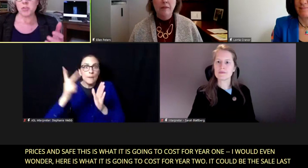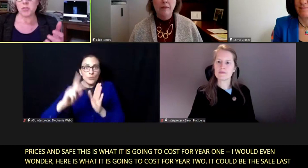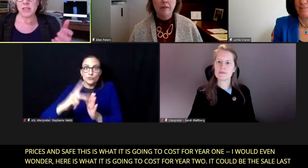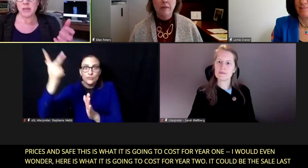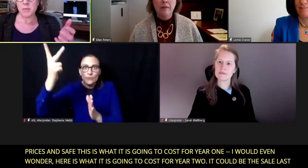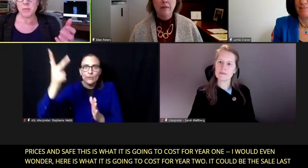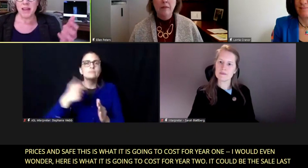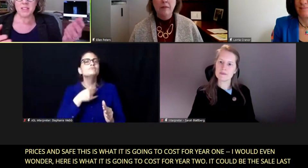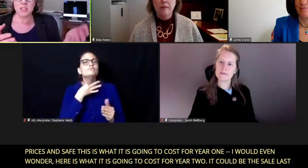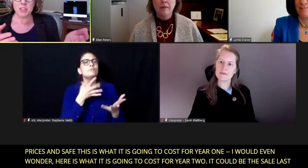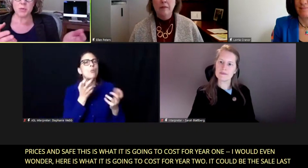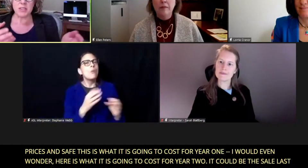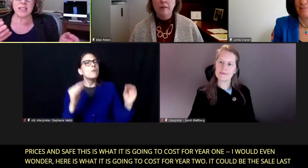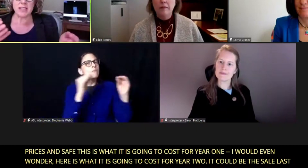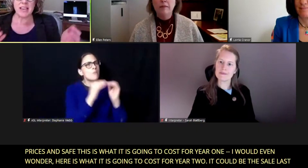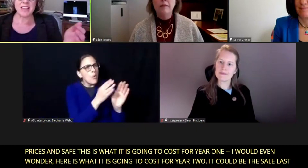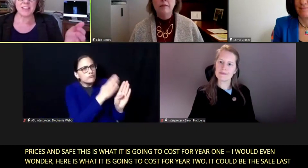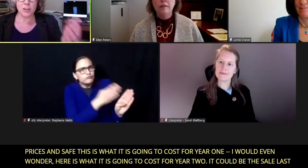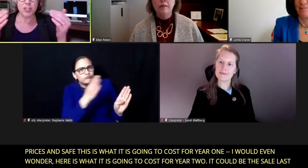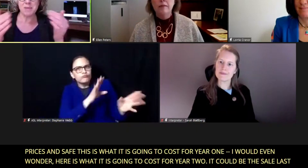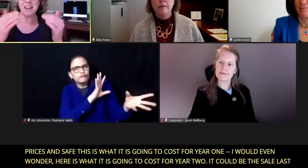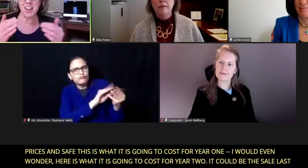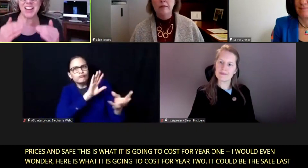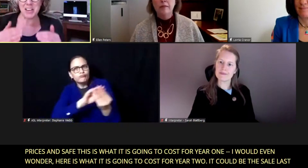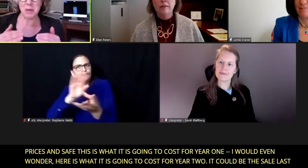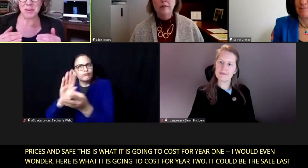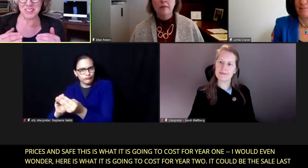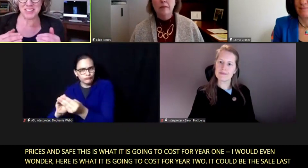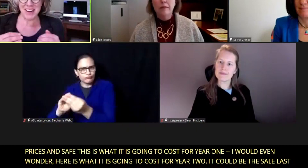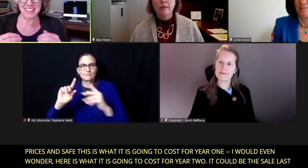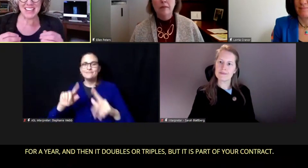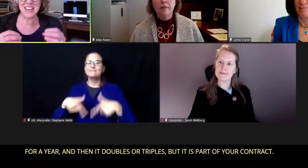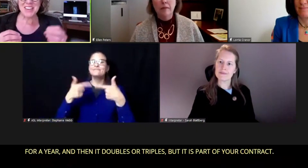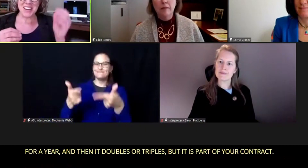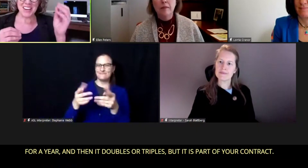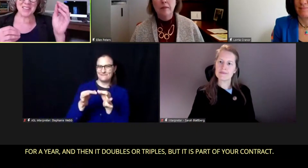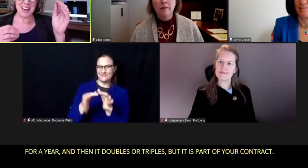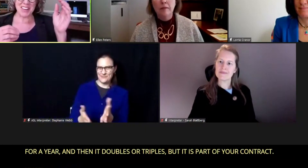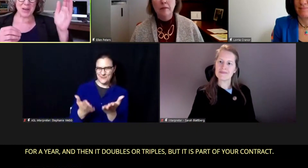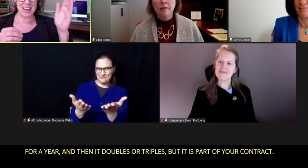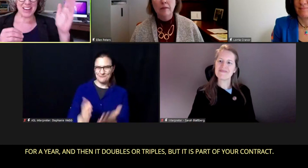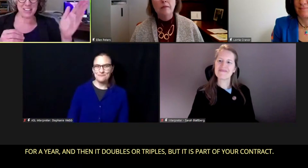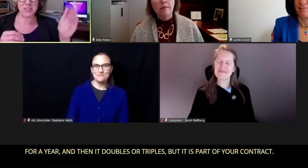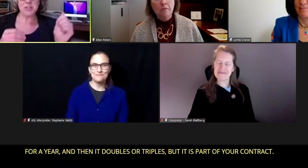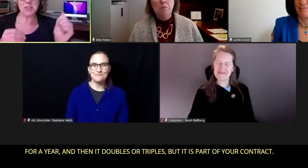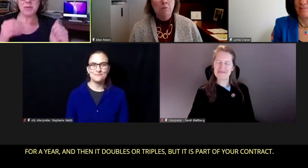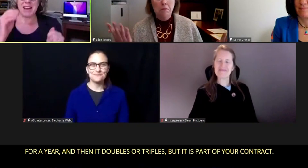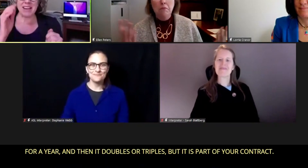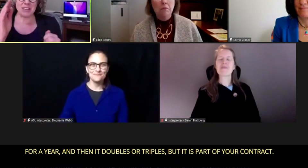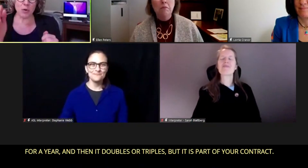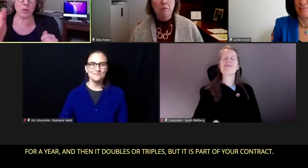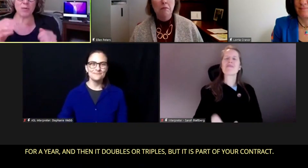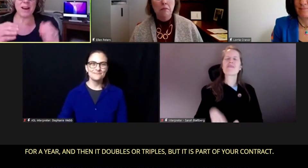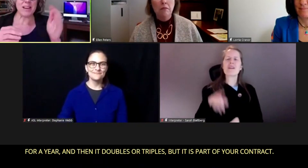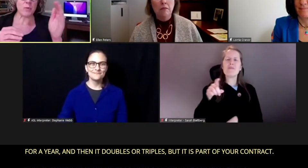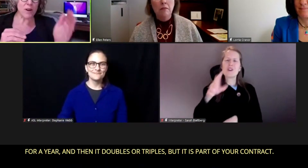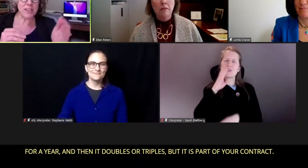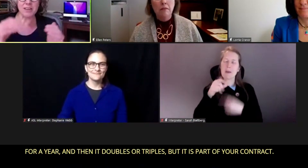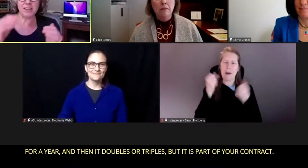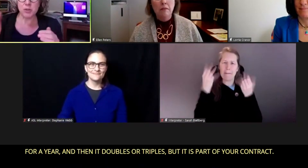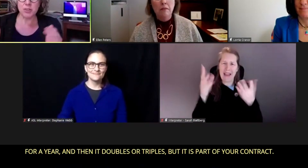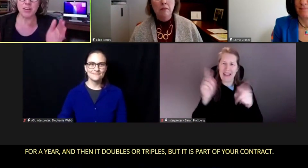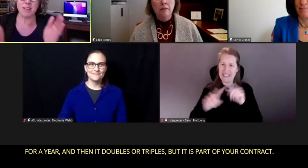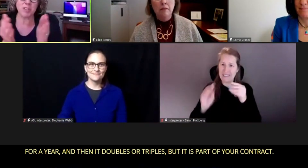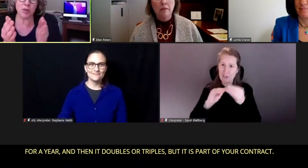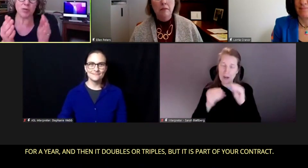Again, we're trying to balance consumer needs. You're talking about a lot of numbers, right? You're talking about, okay, an introductory rate, a normal rate, a